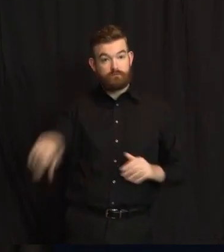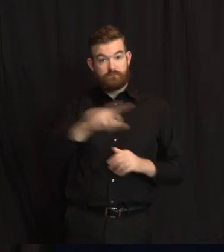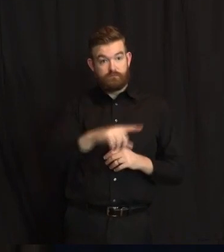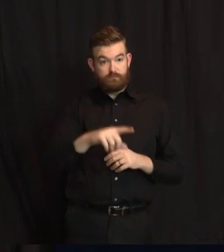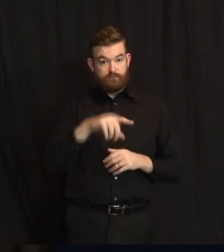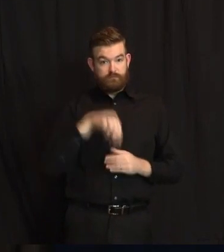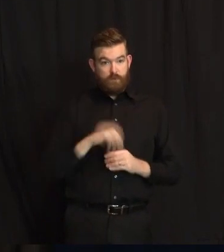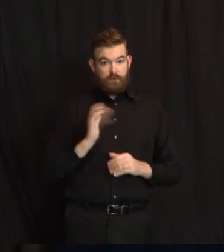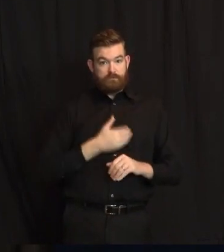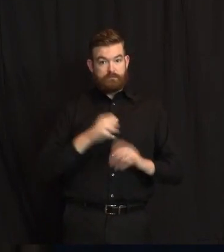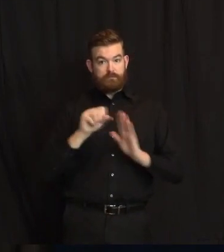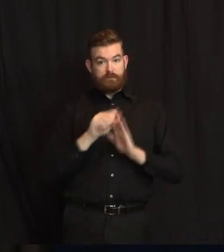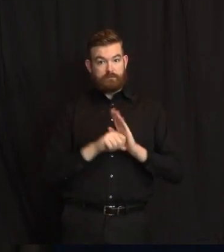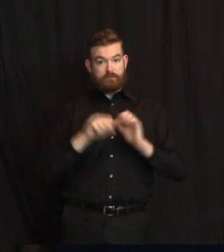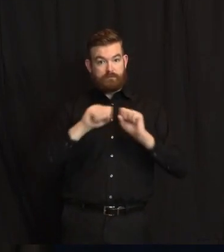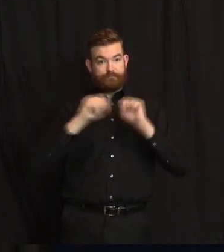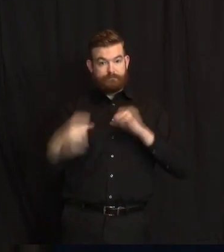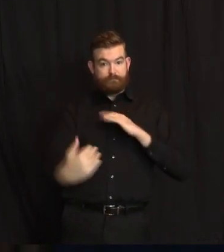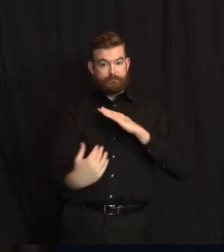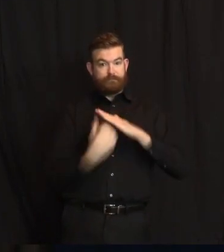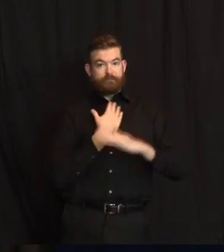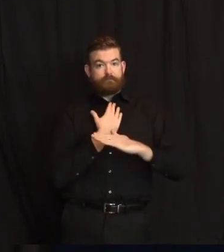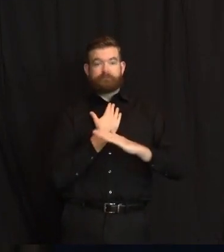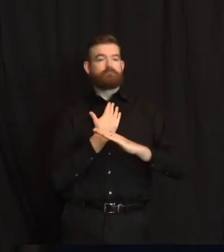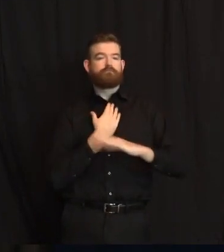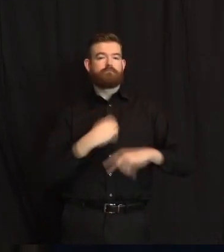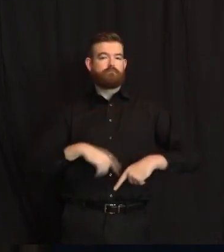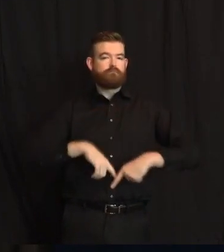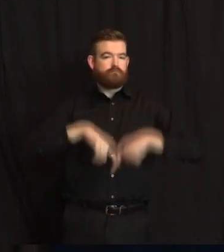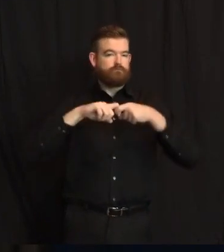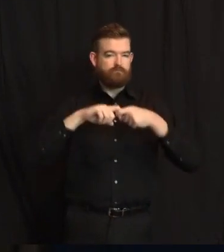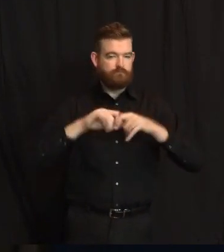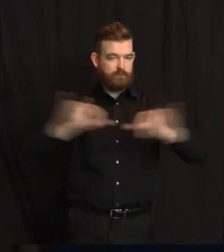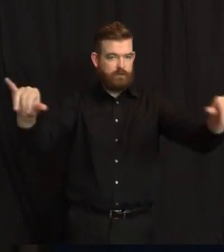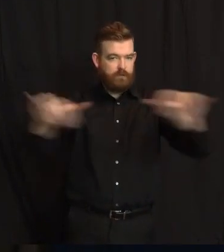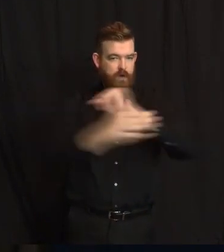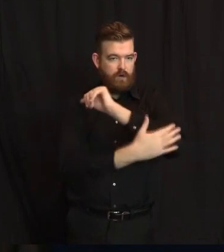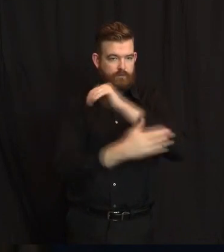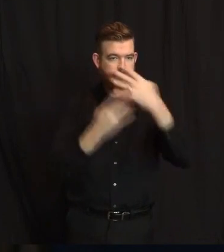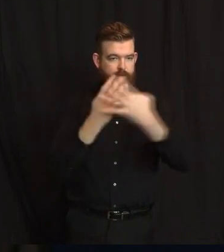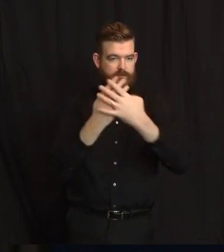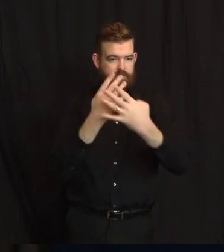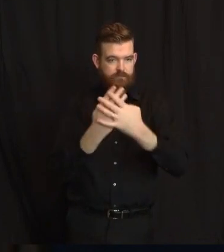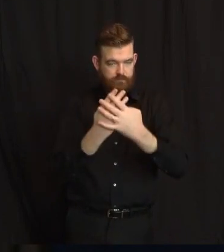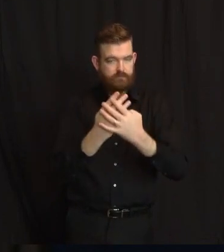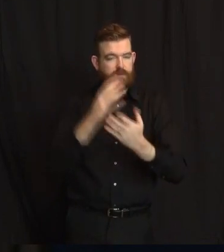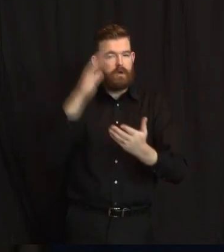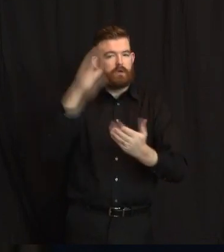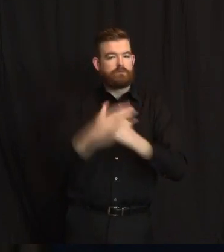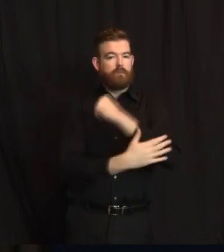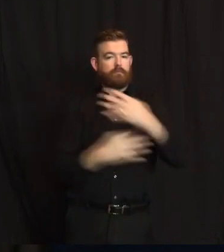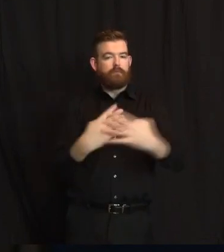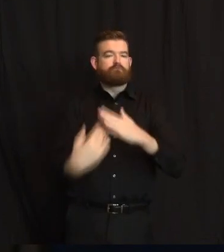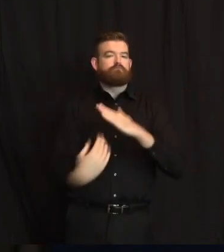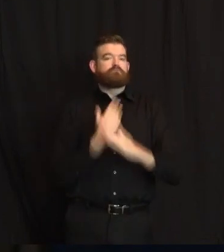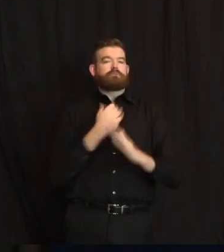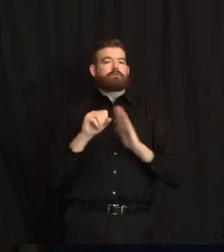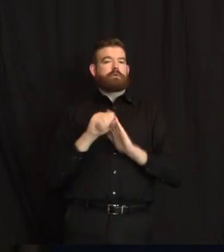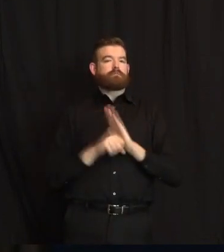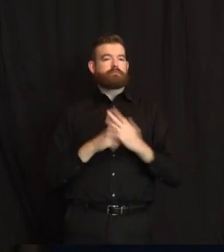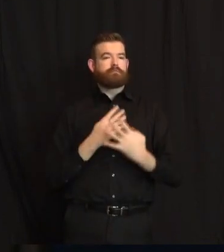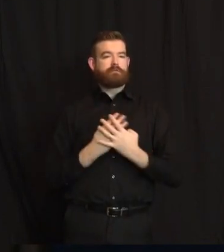that a few weeks ago. We've extended that suspension right now to limit the foot traffic We've suspended all of our community inmate